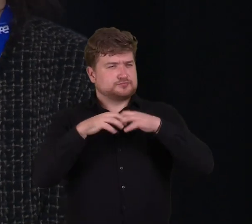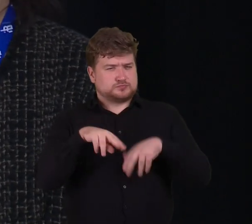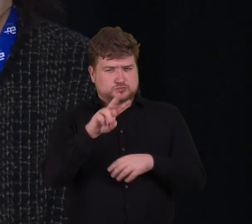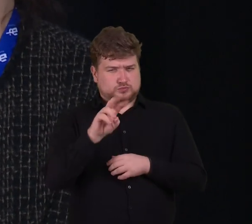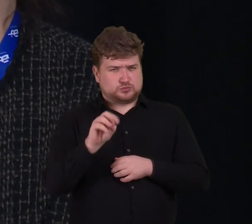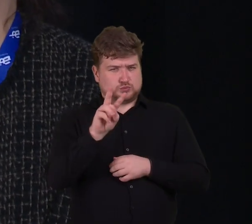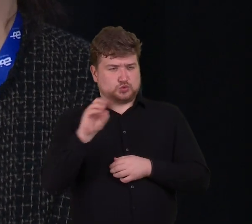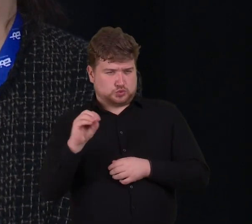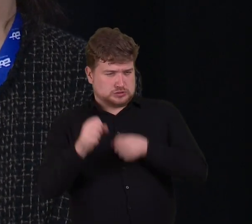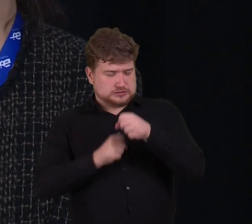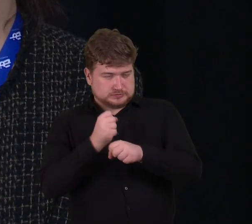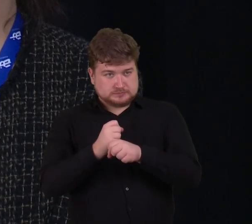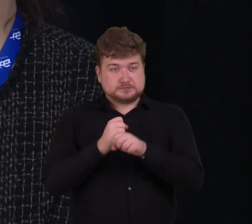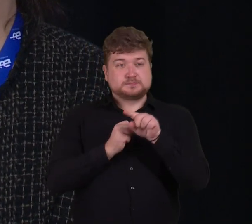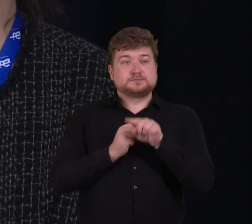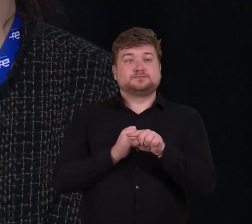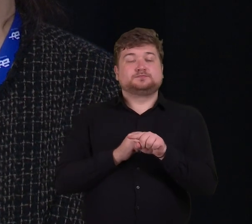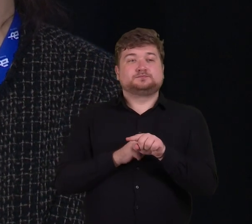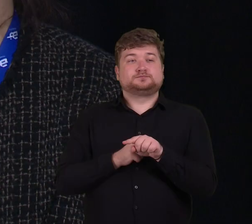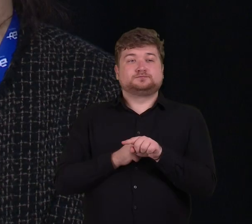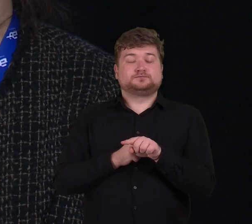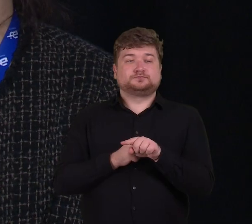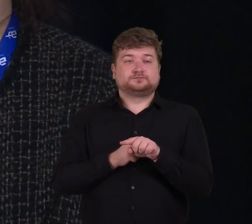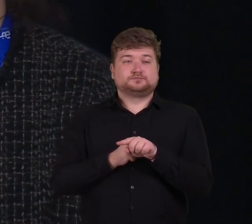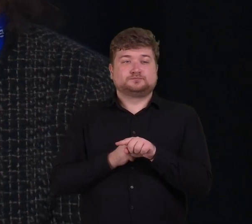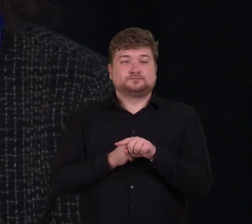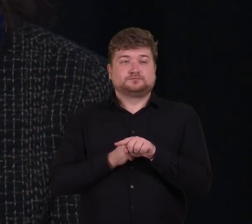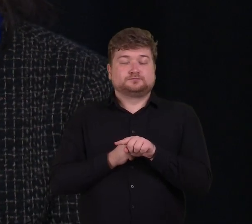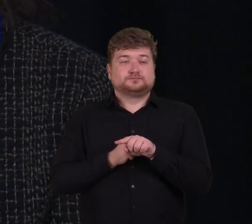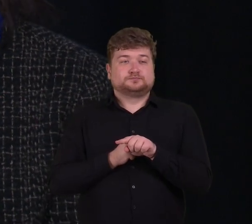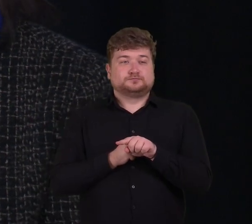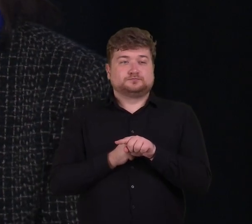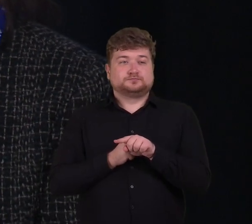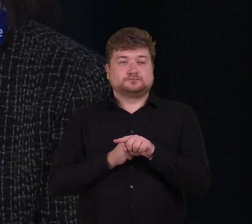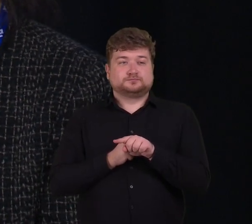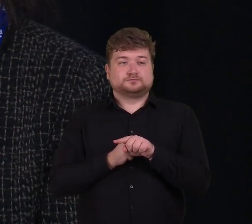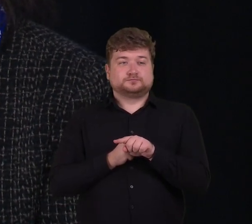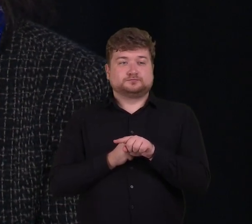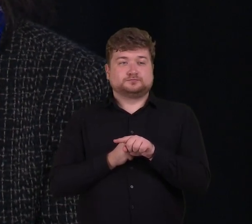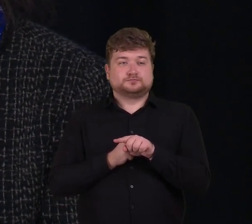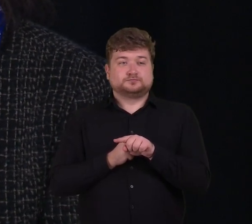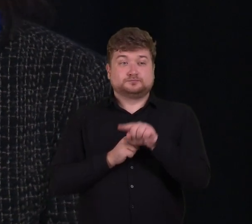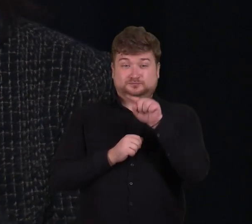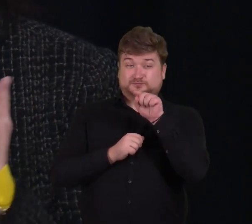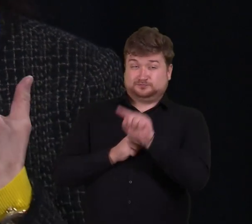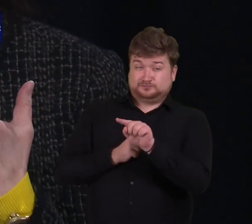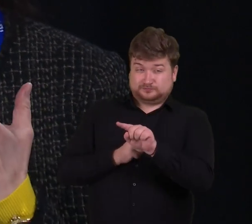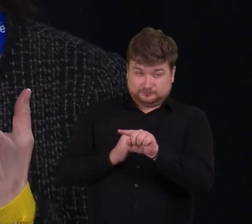implementing this policy is to deploy what we call national programs,